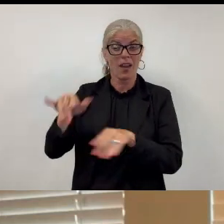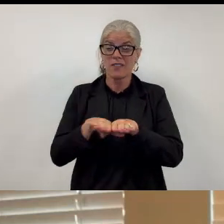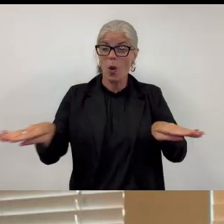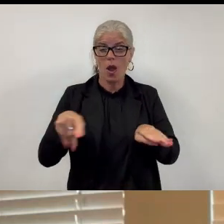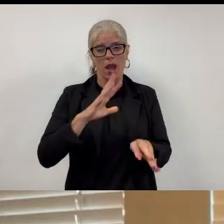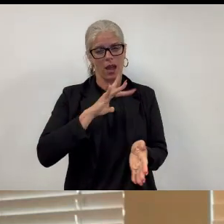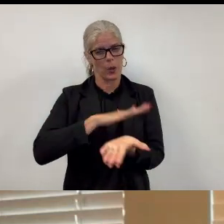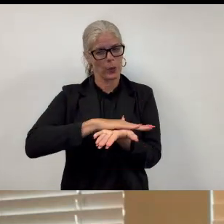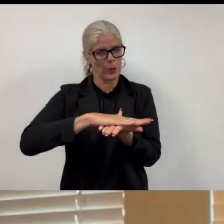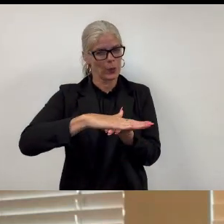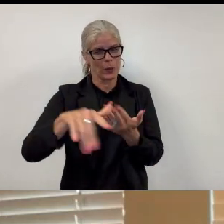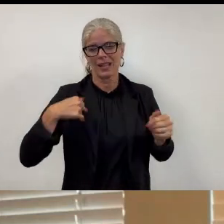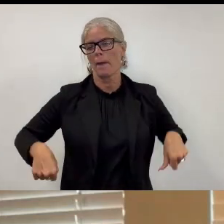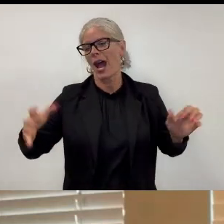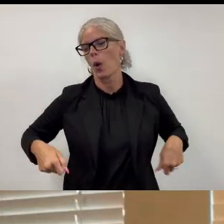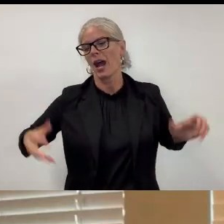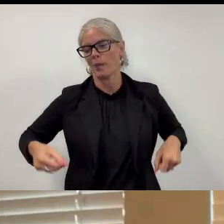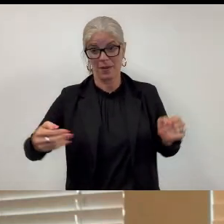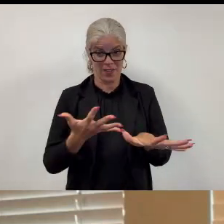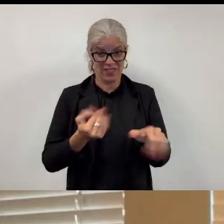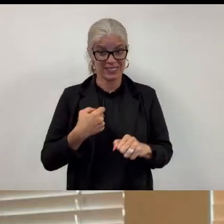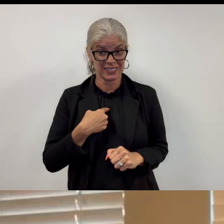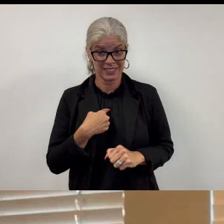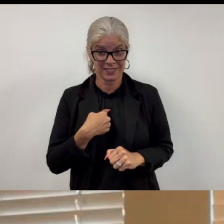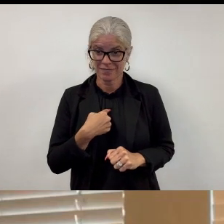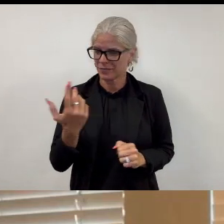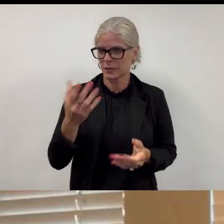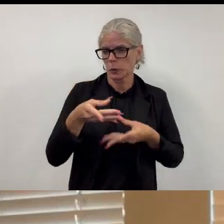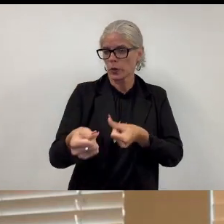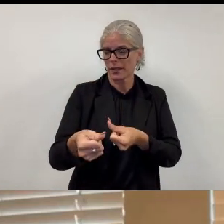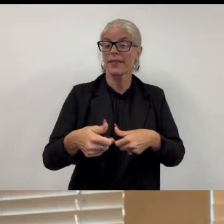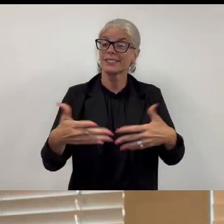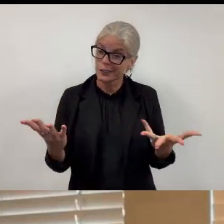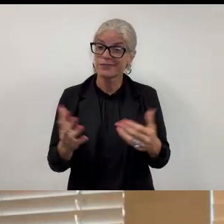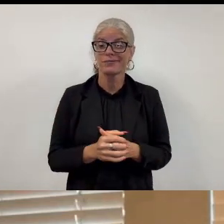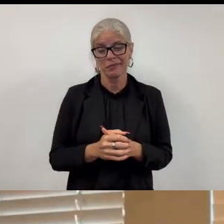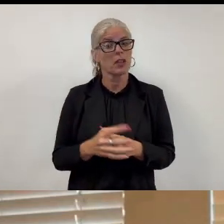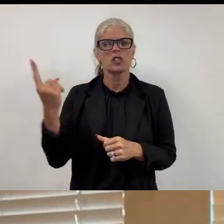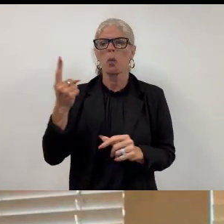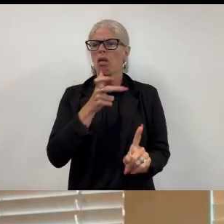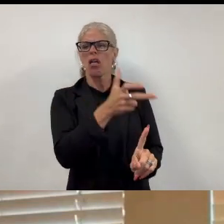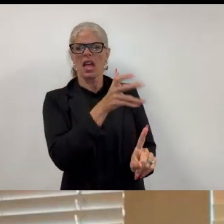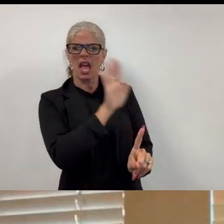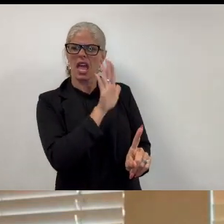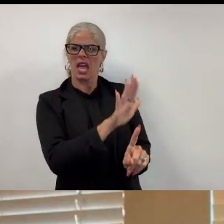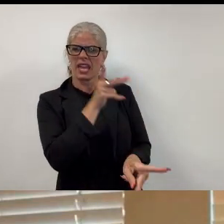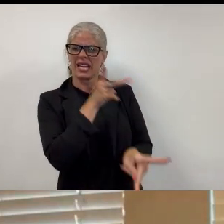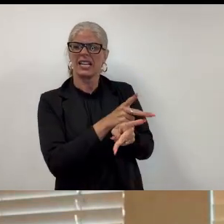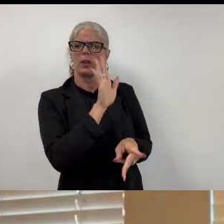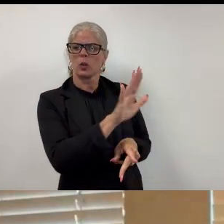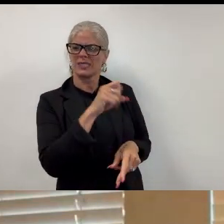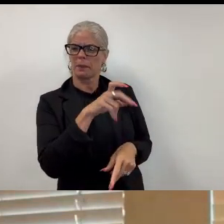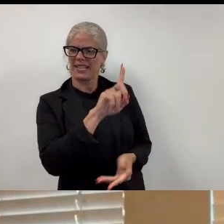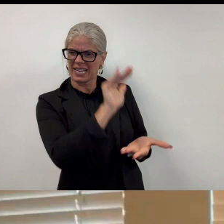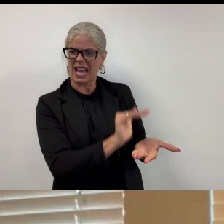airport, floors. It's really, really nice. And it's pretty efficient, if I say so myself. And so, yeah, the number of times someone said, like, hey, mister,